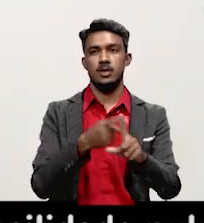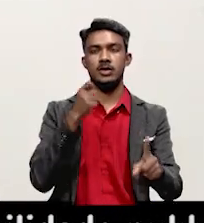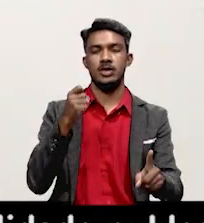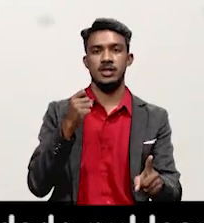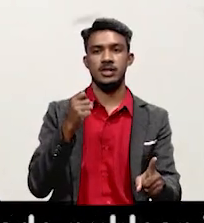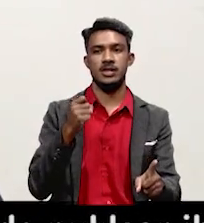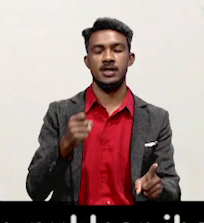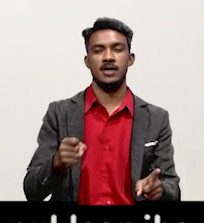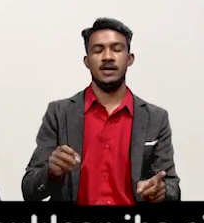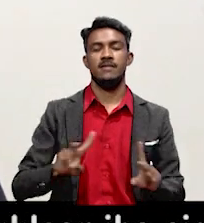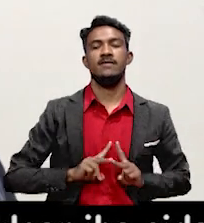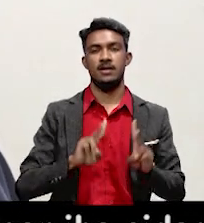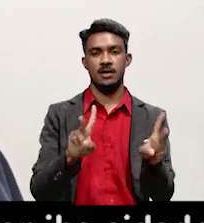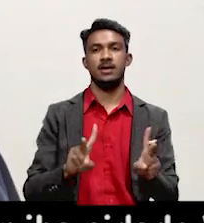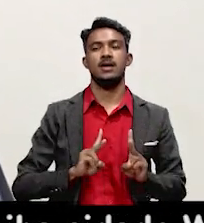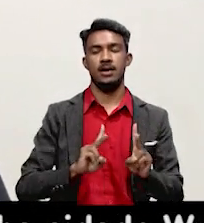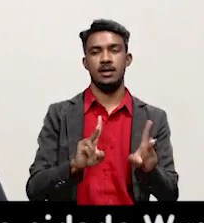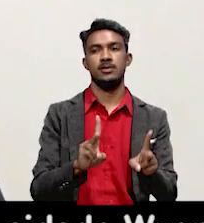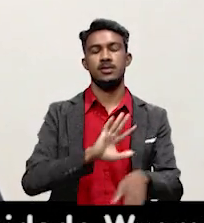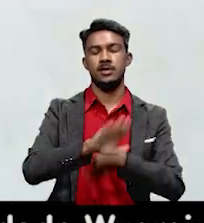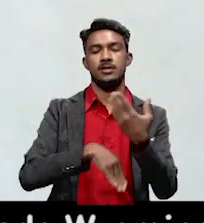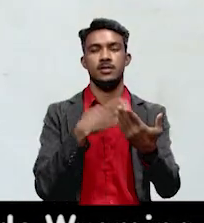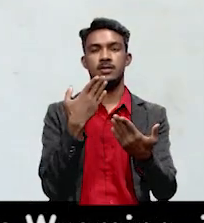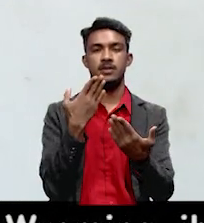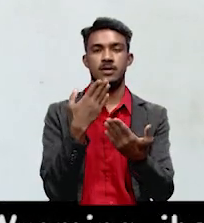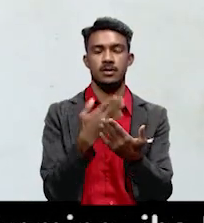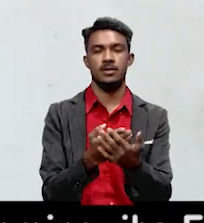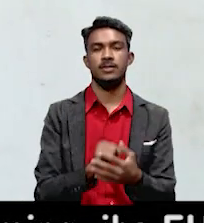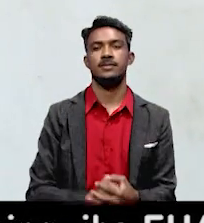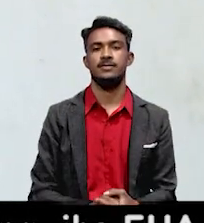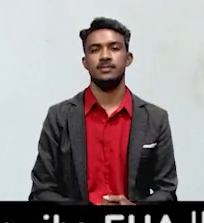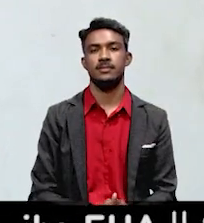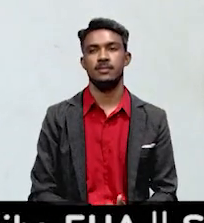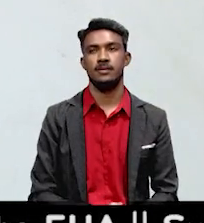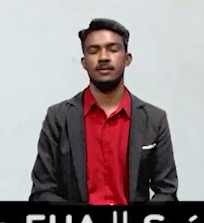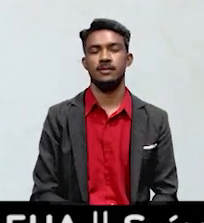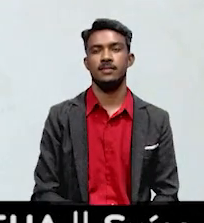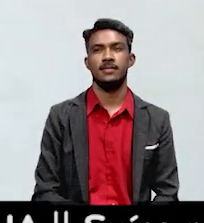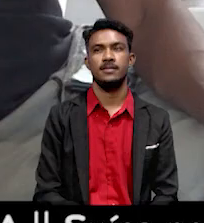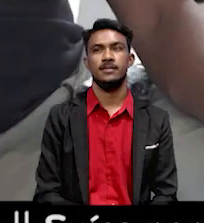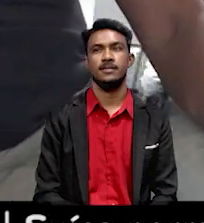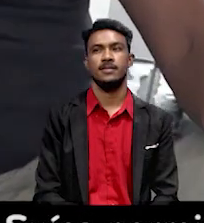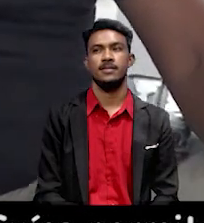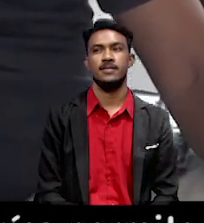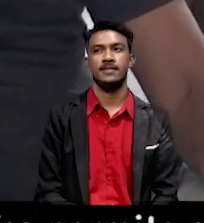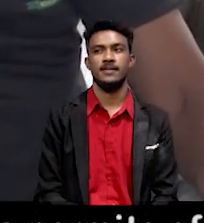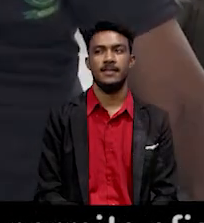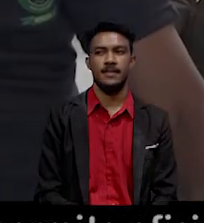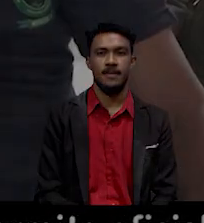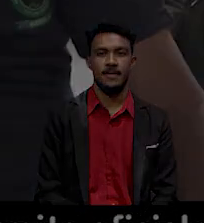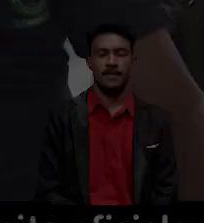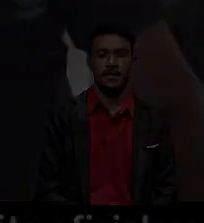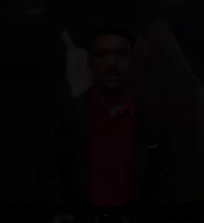Frente Armada, Frente Clandestina no Frente Diplomática. Felicitas Borges, Jaime dos Santos, Amém.